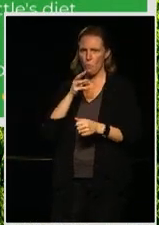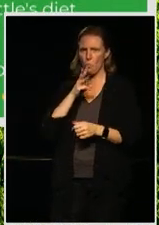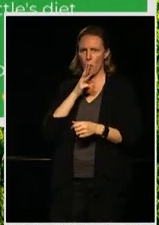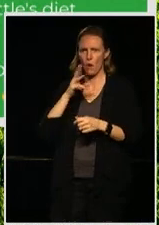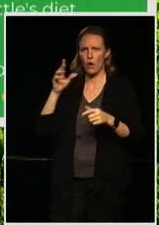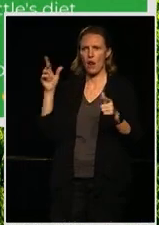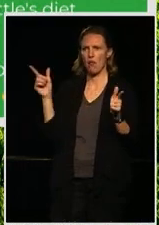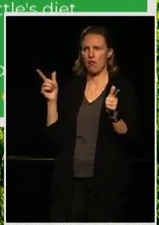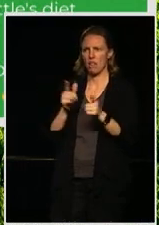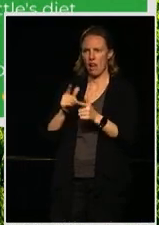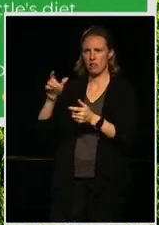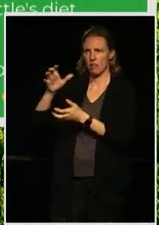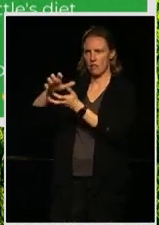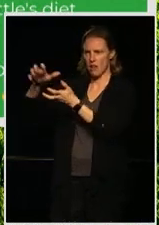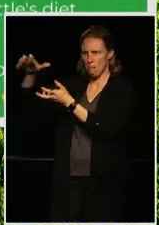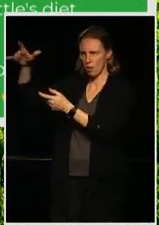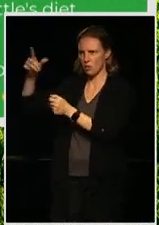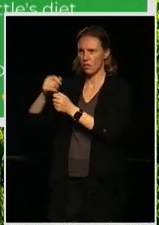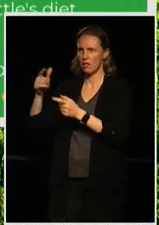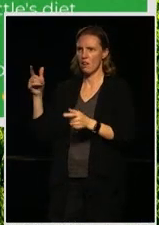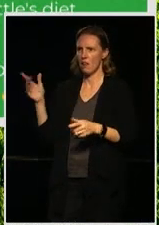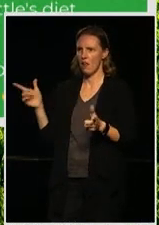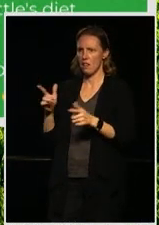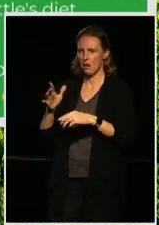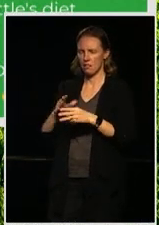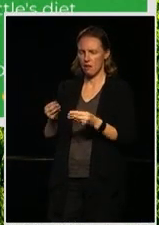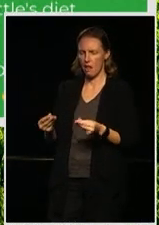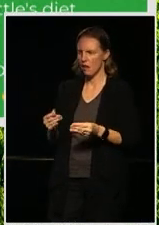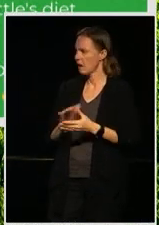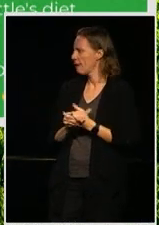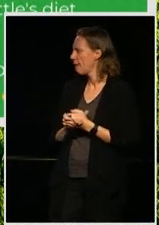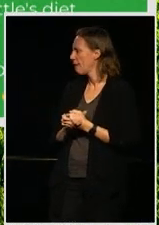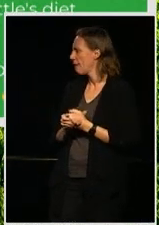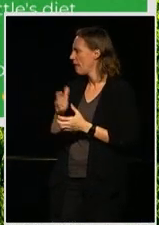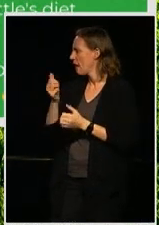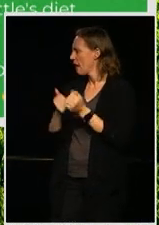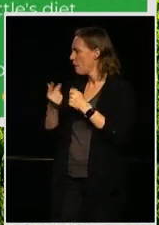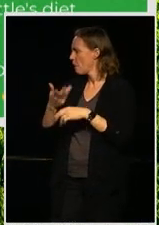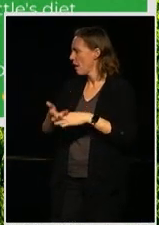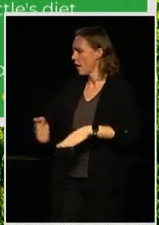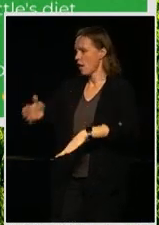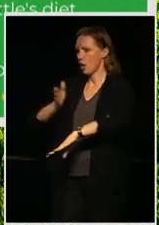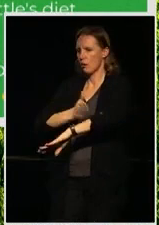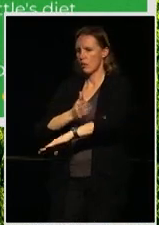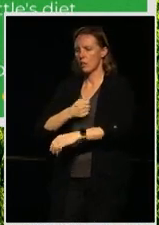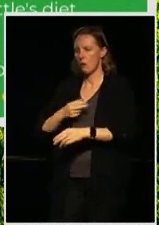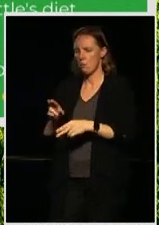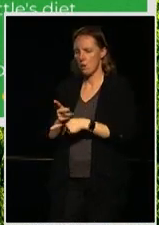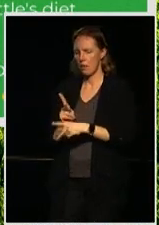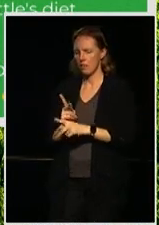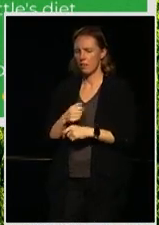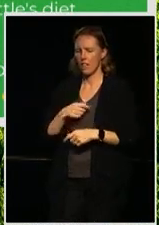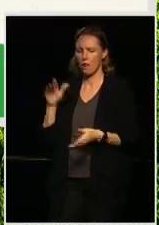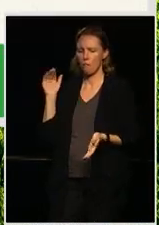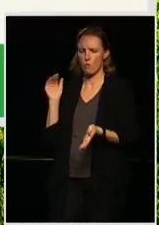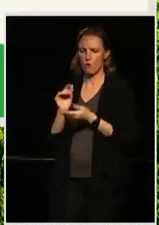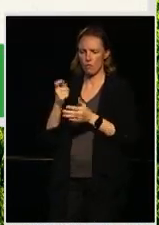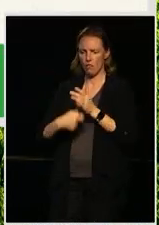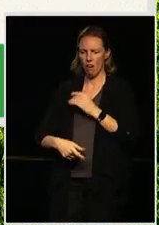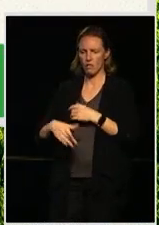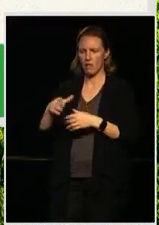in every step of our technology, we committed to our mission: increase productivity, reduce cost, and emission.